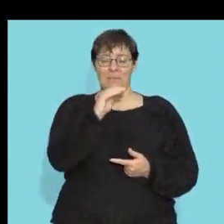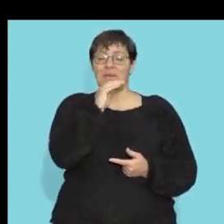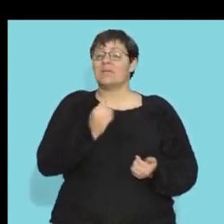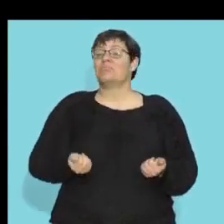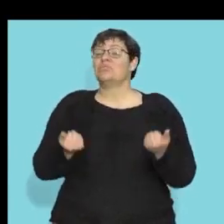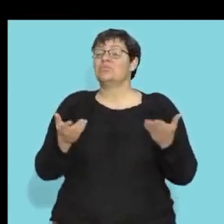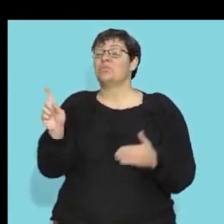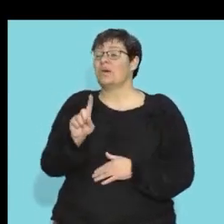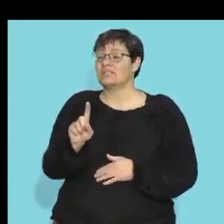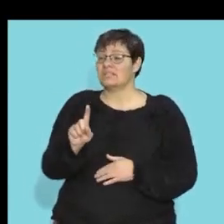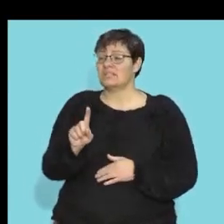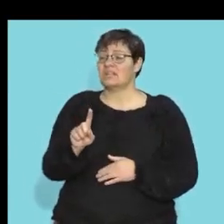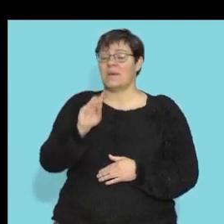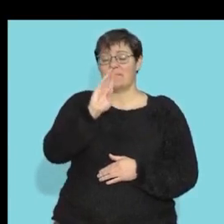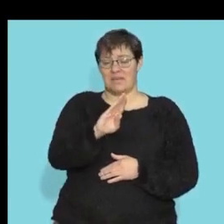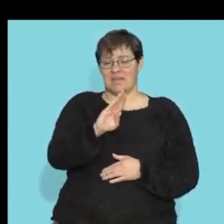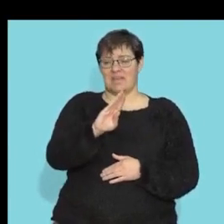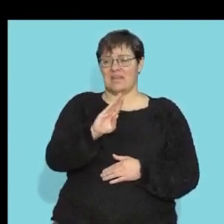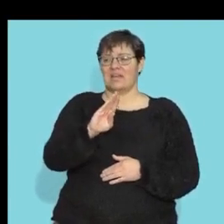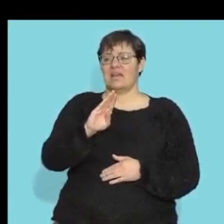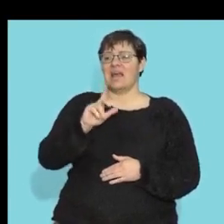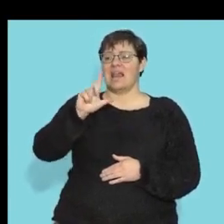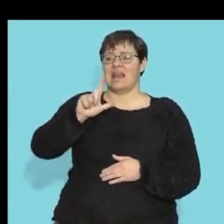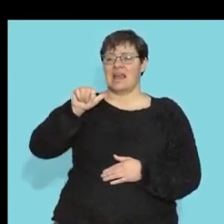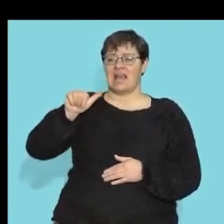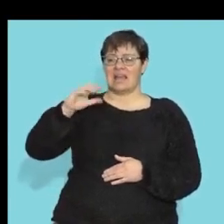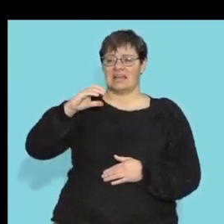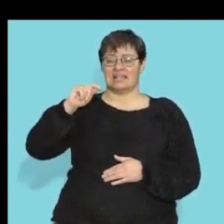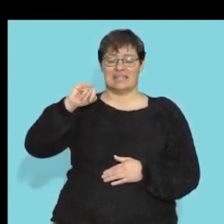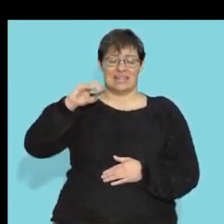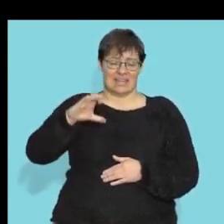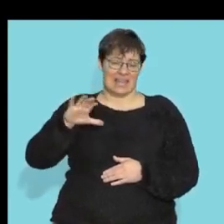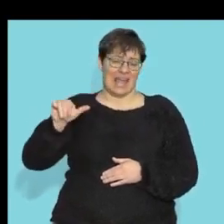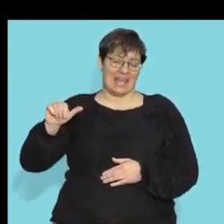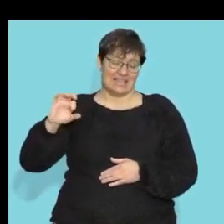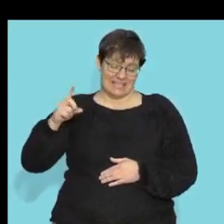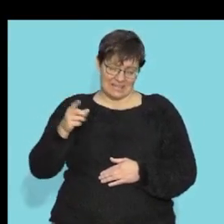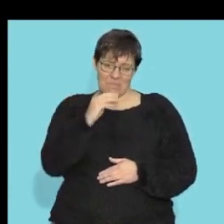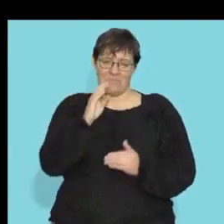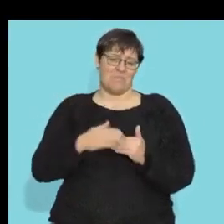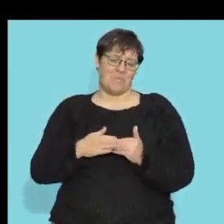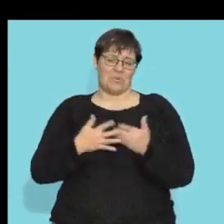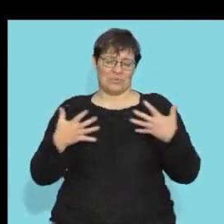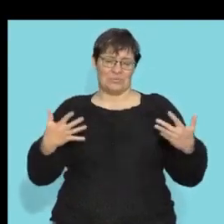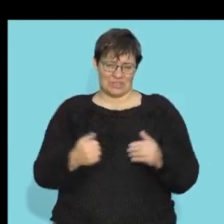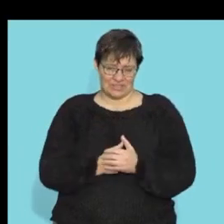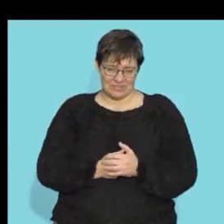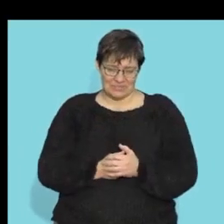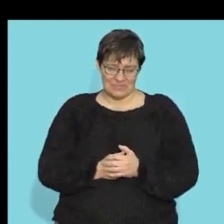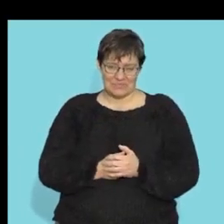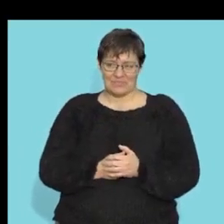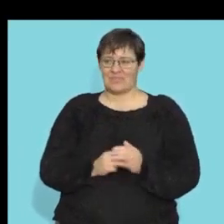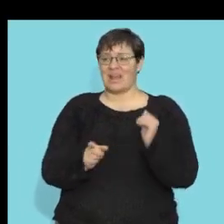is producing, number B, far more lactic acid. Right, the last